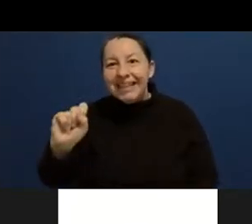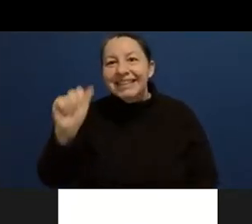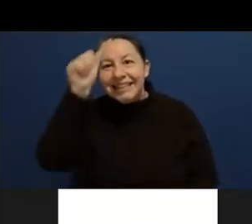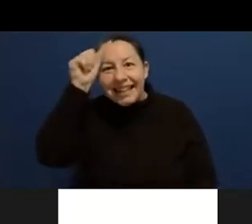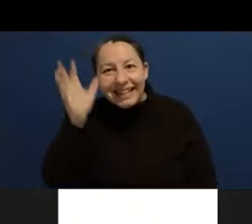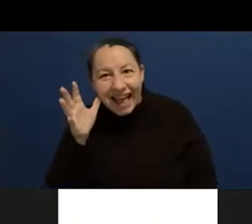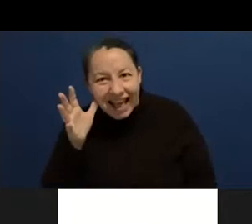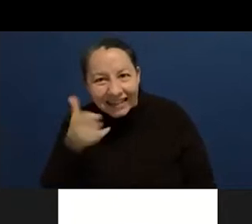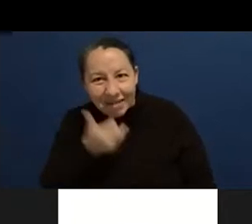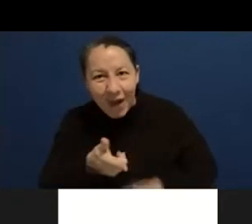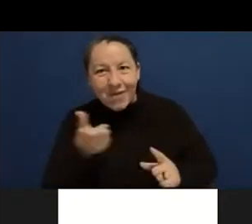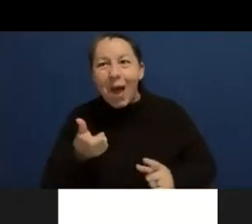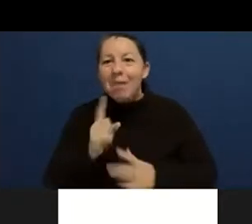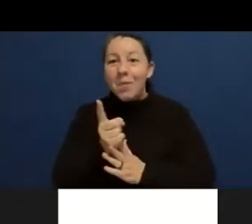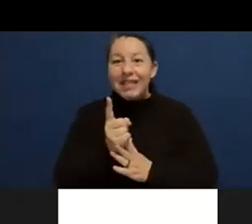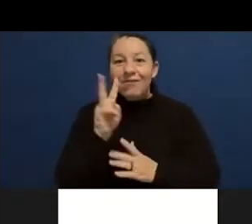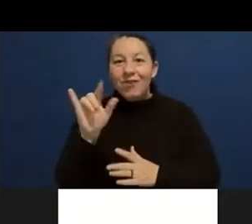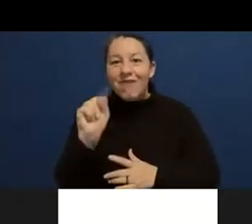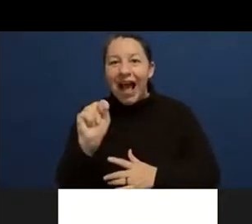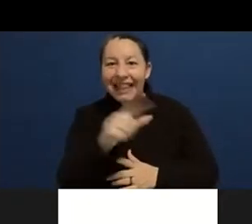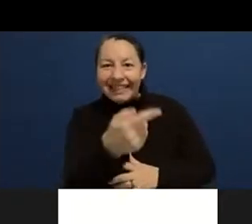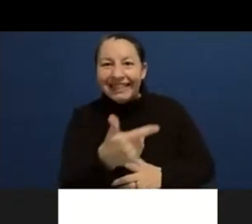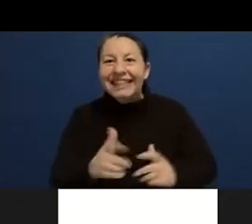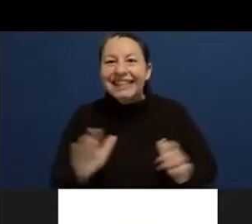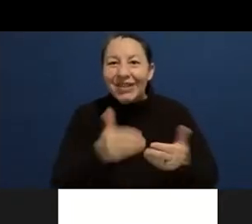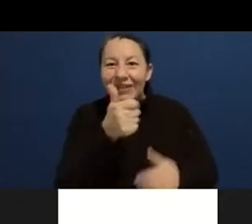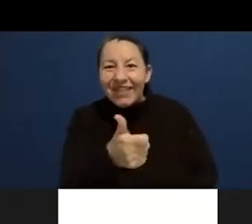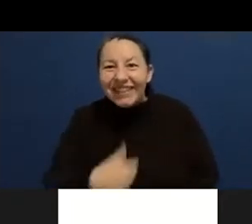second to Violet to introduce herself.